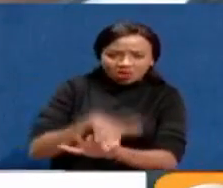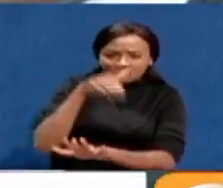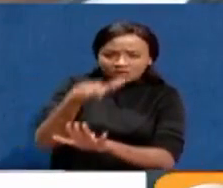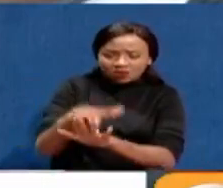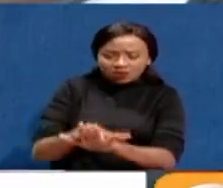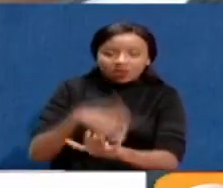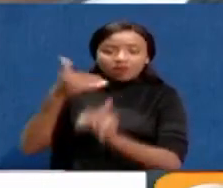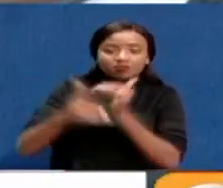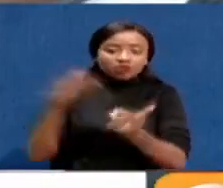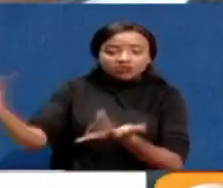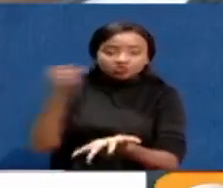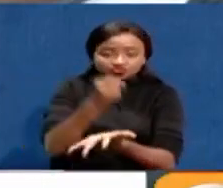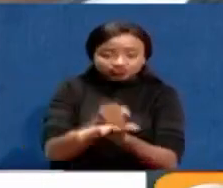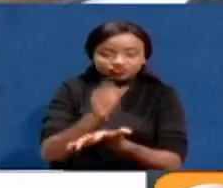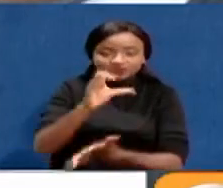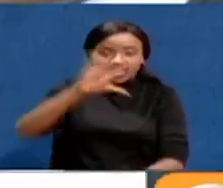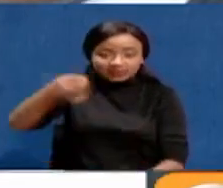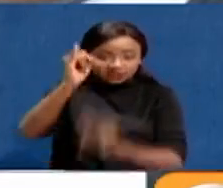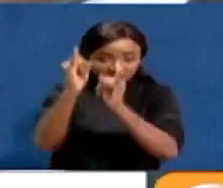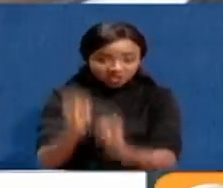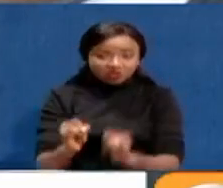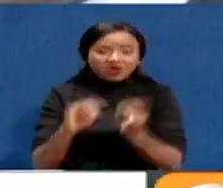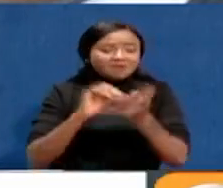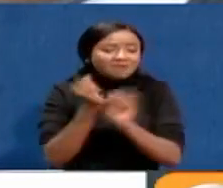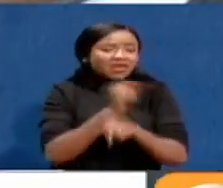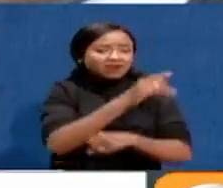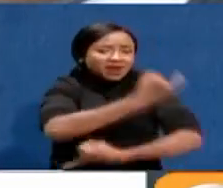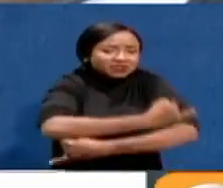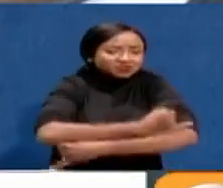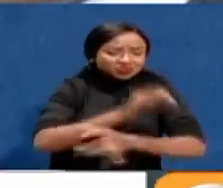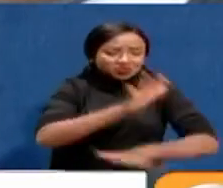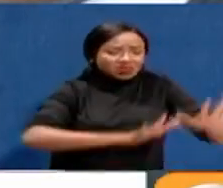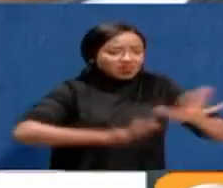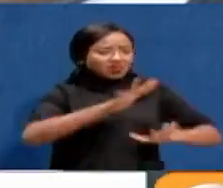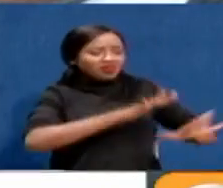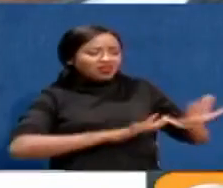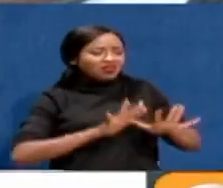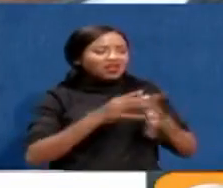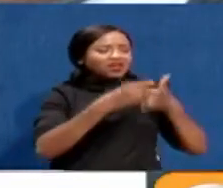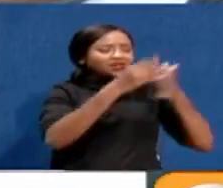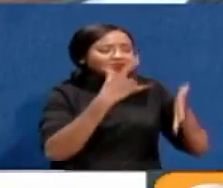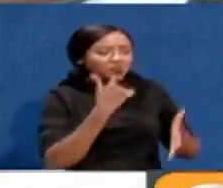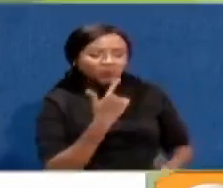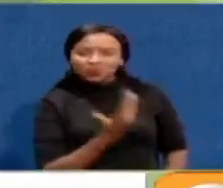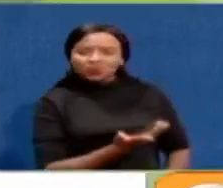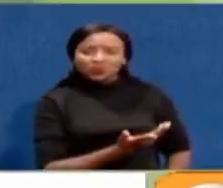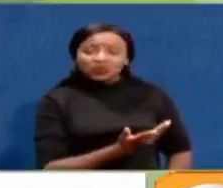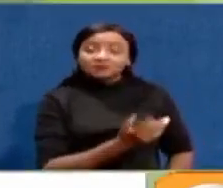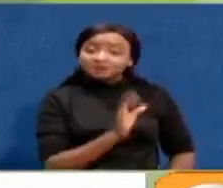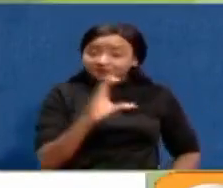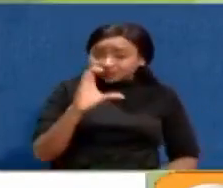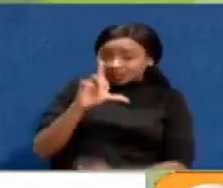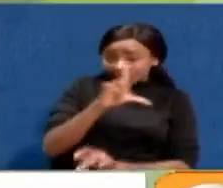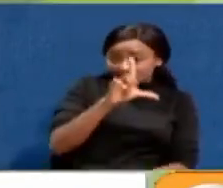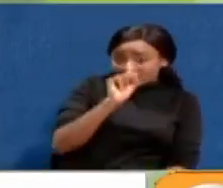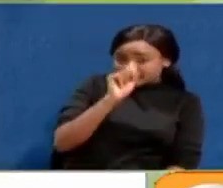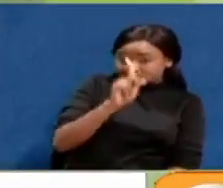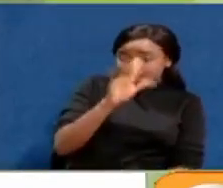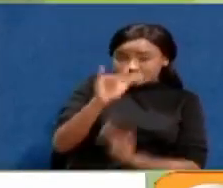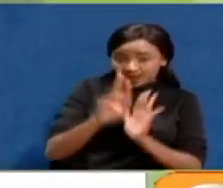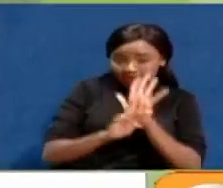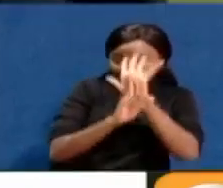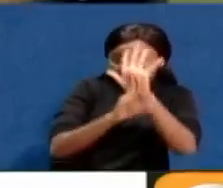of its successor, leaving the institution of the judiciary in a crisis of leadership, end quote. The LSK